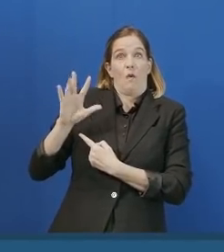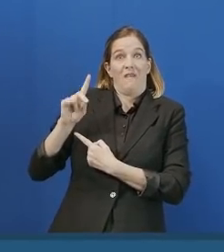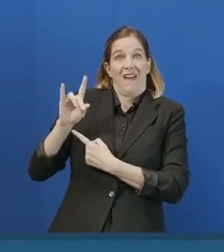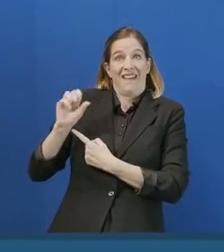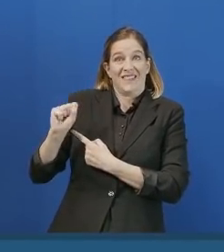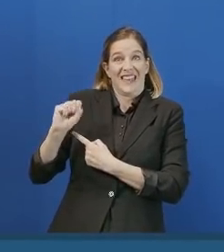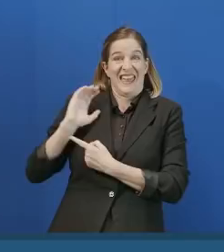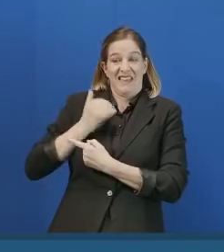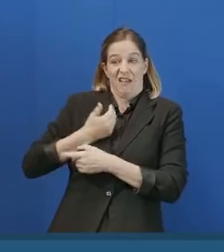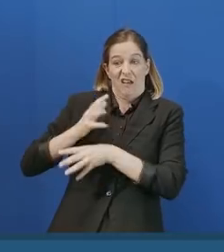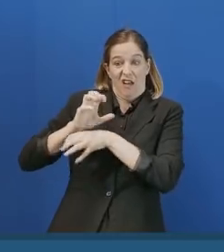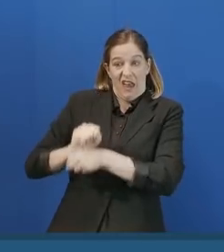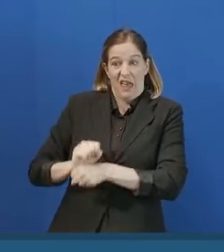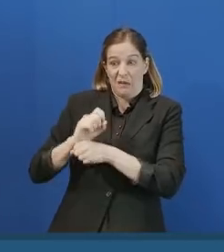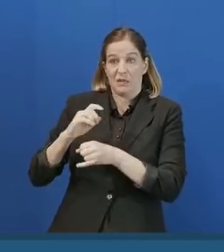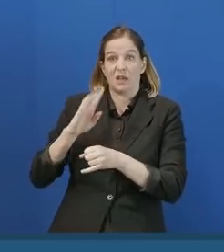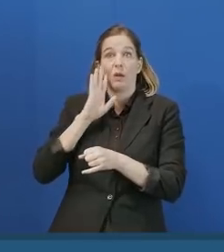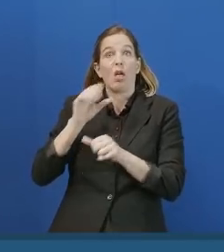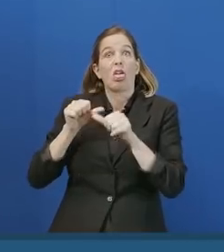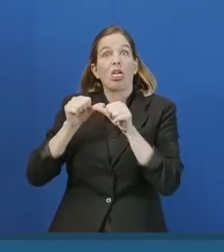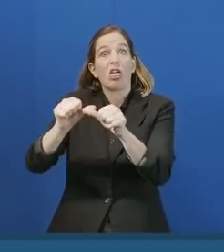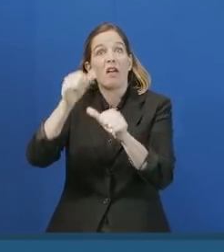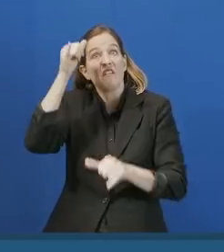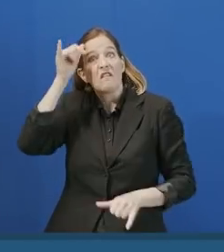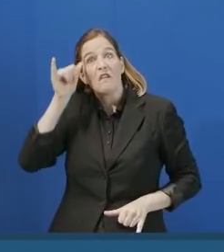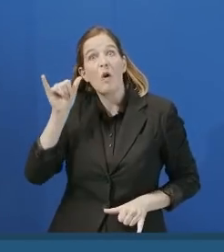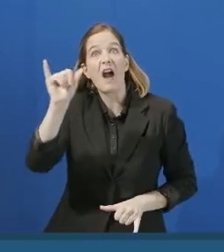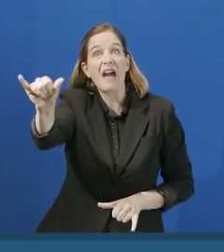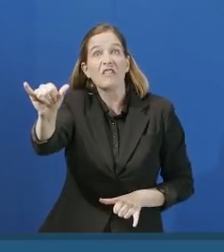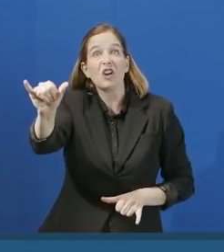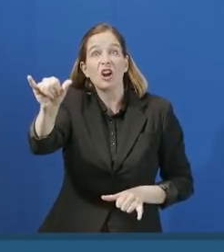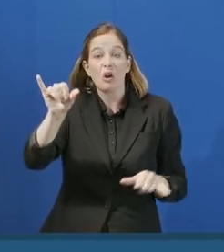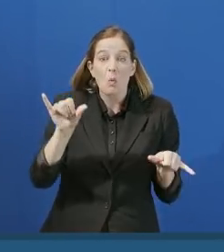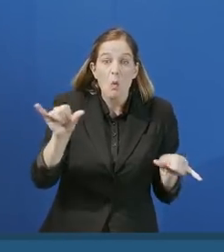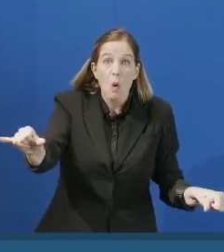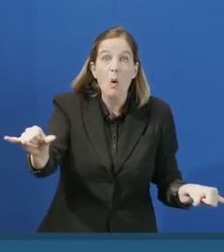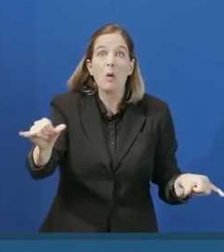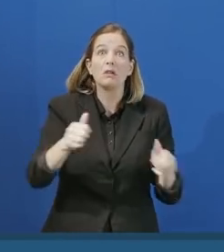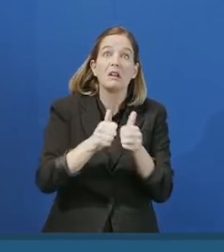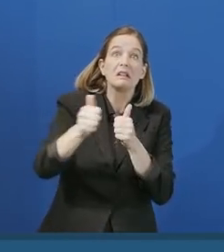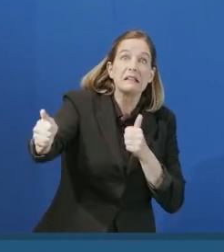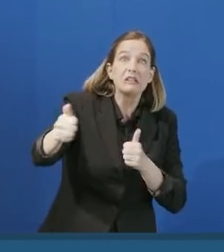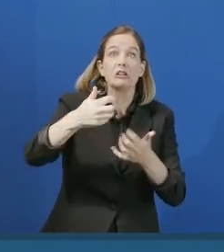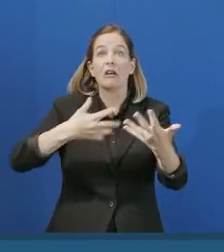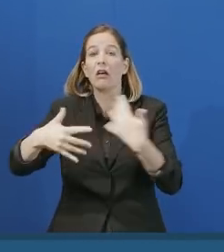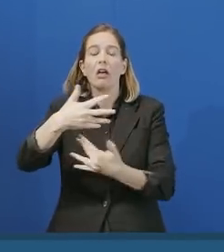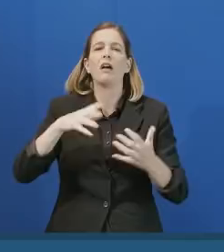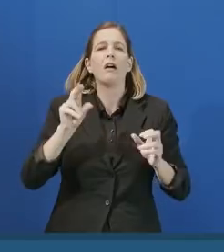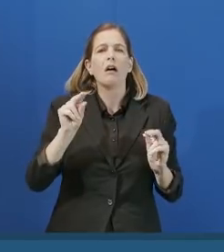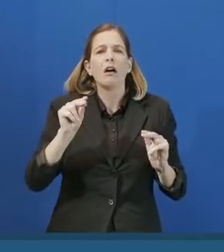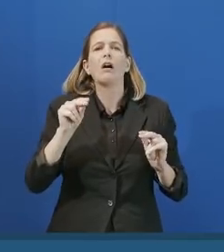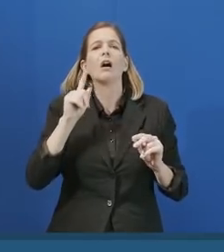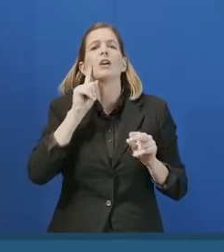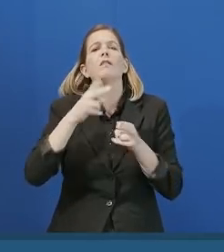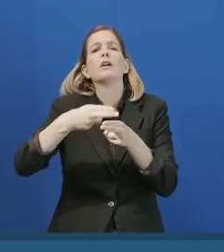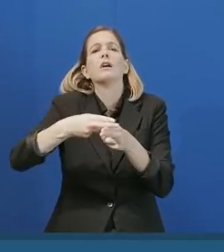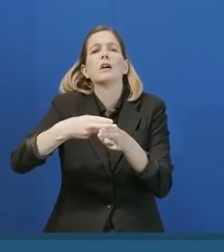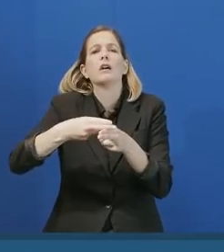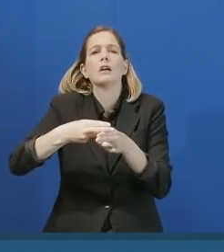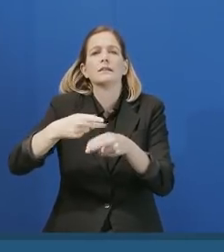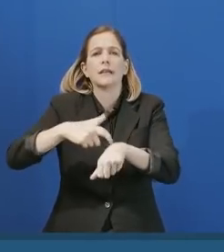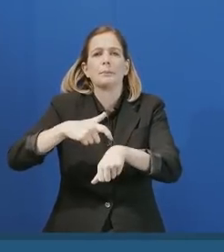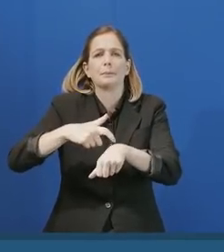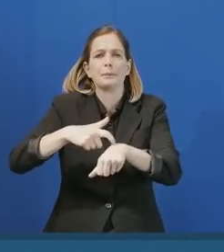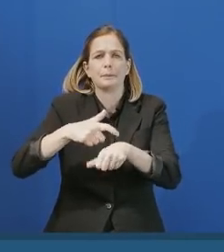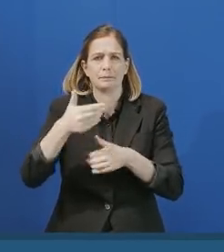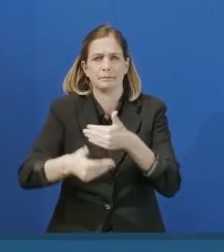being. And we're going to phase in return on the recommendation of the Centers for Disease Control and health experts